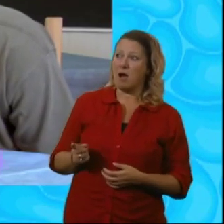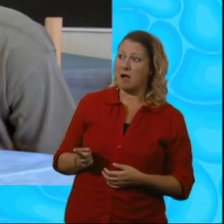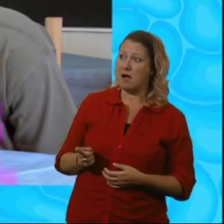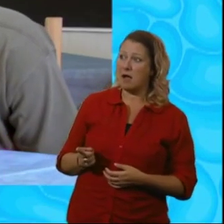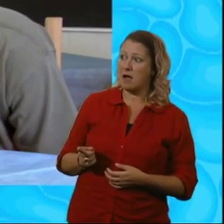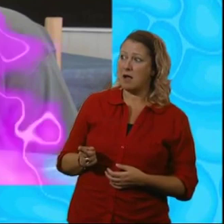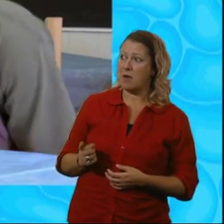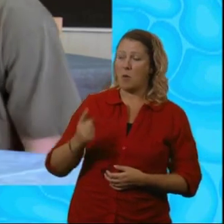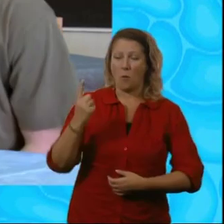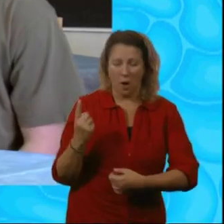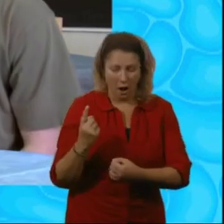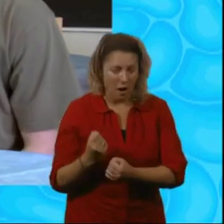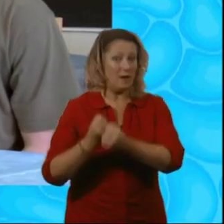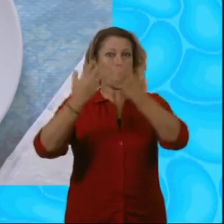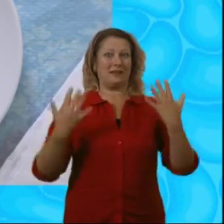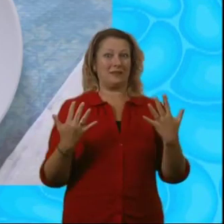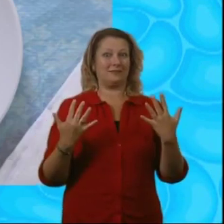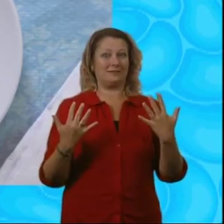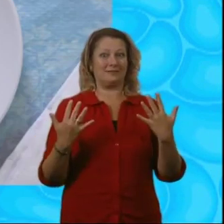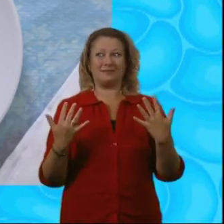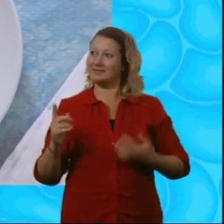Make one into ten!